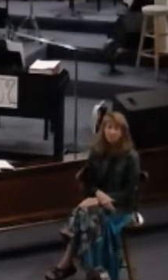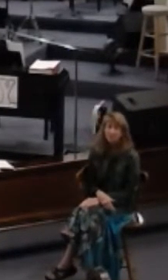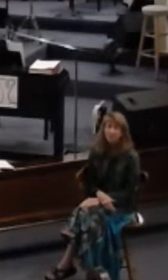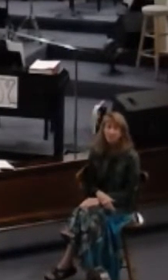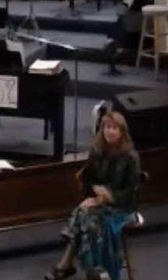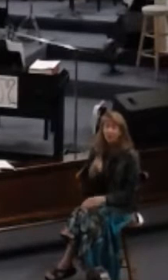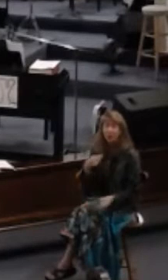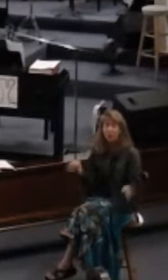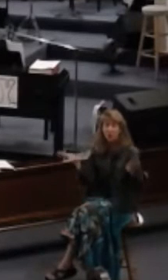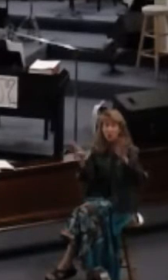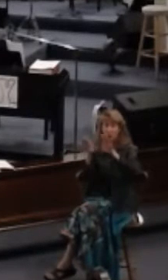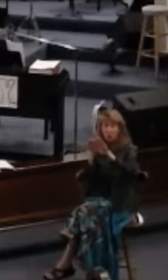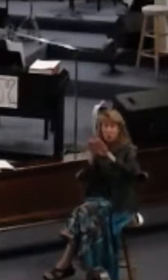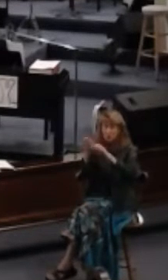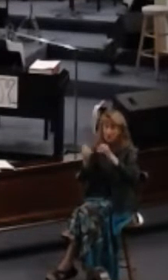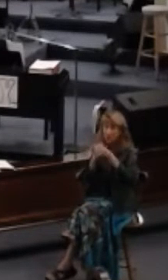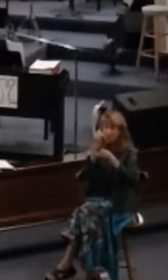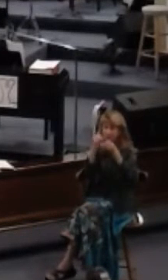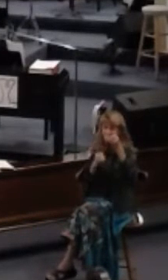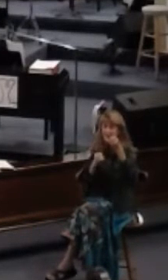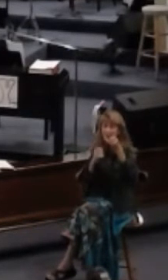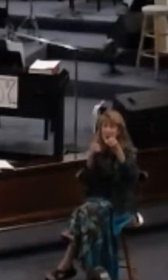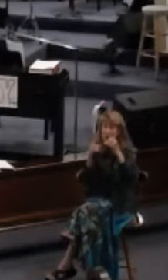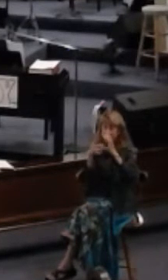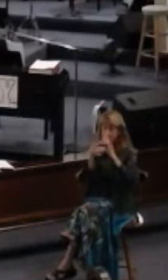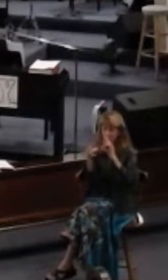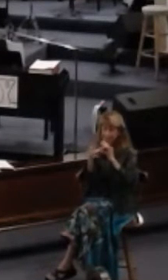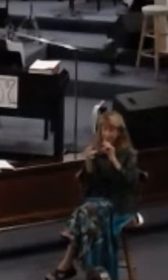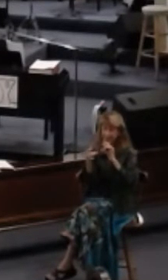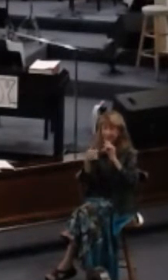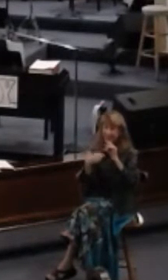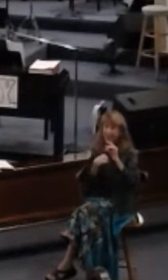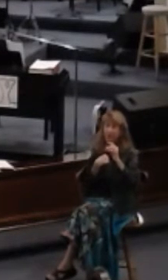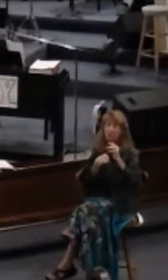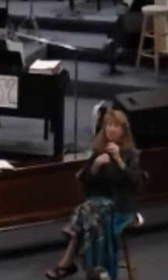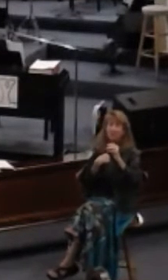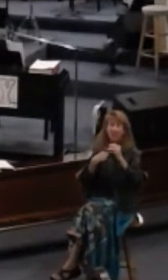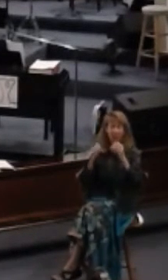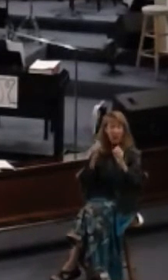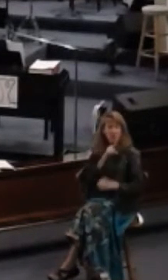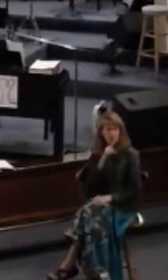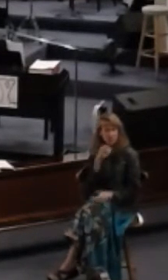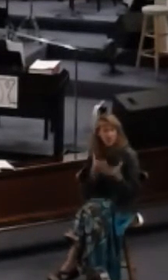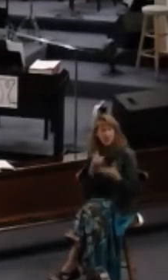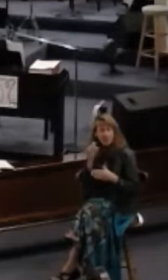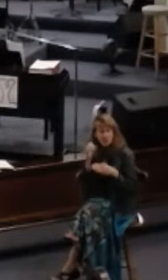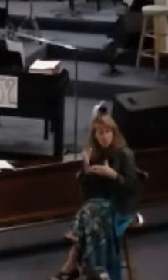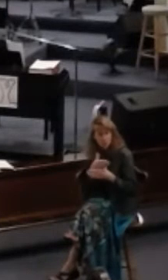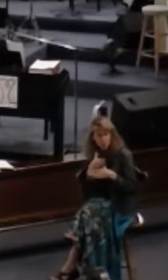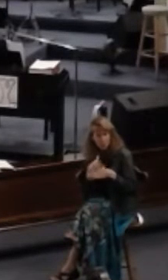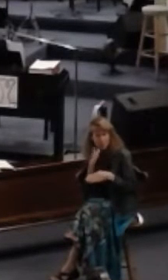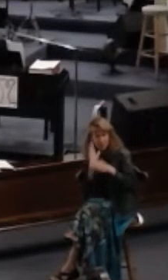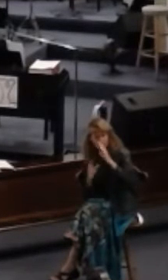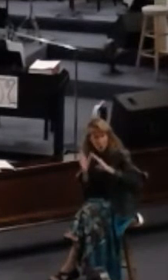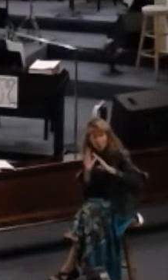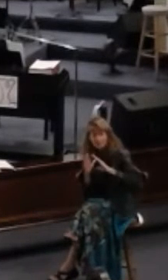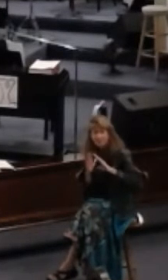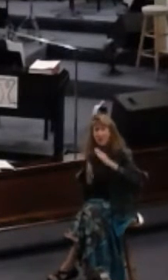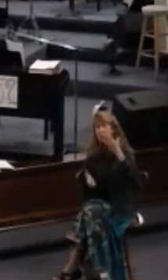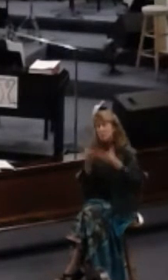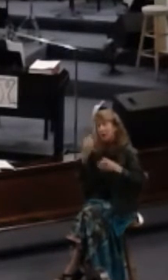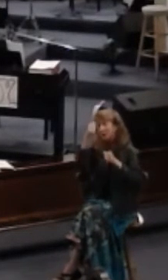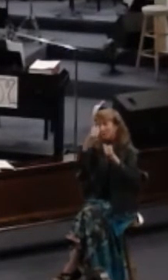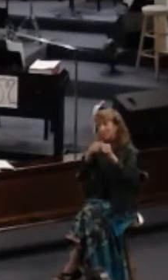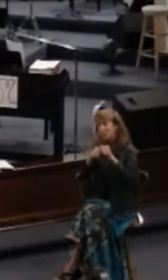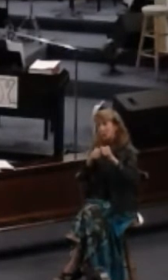Let me close by sharing with you a story that I've shared with you at least once, maybe twice in the past. You may remember